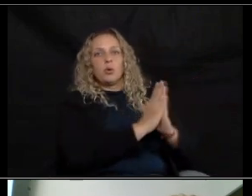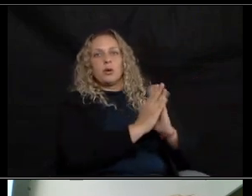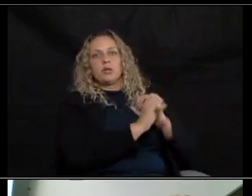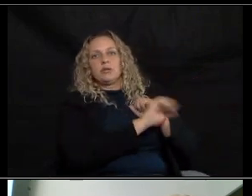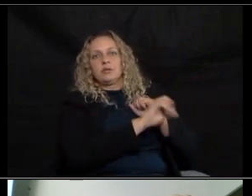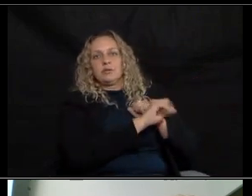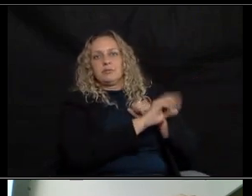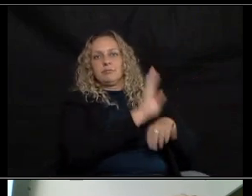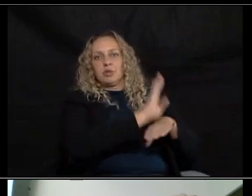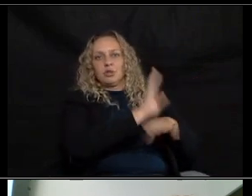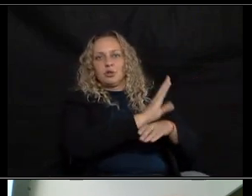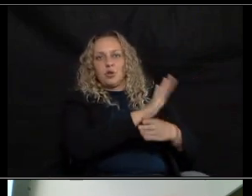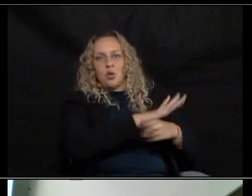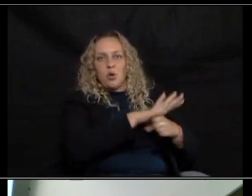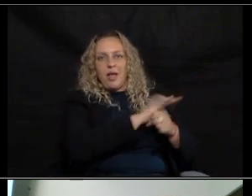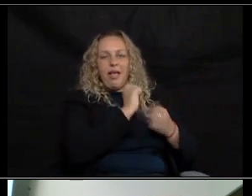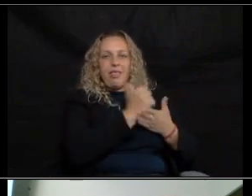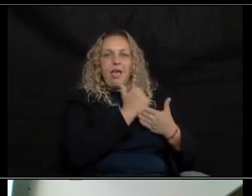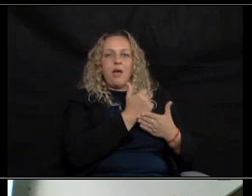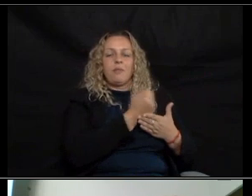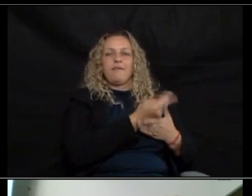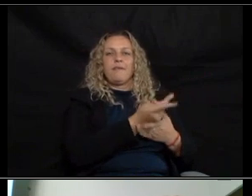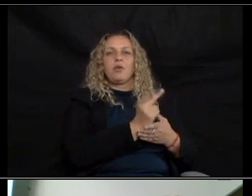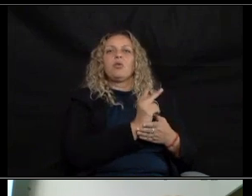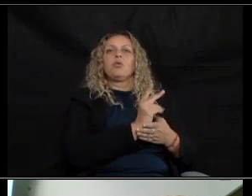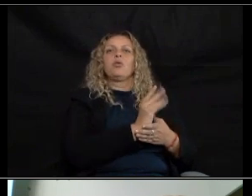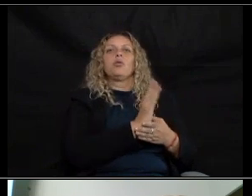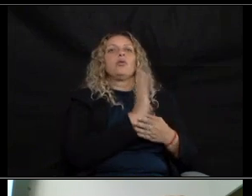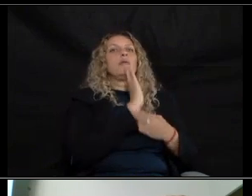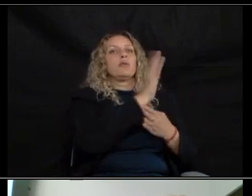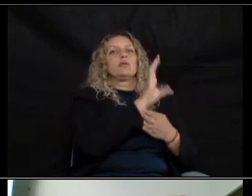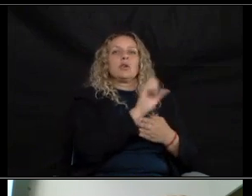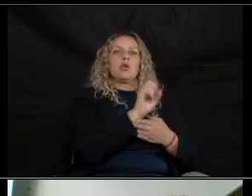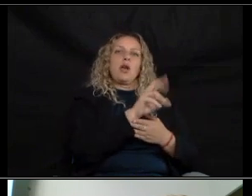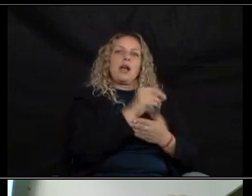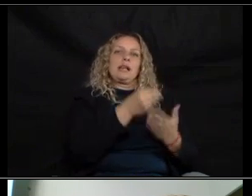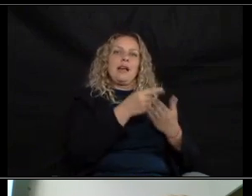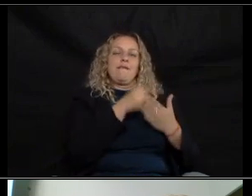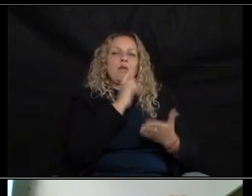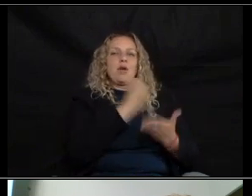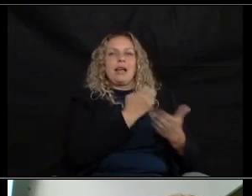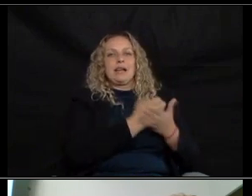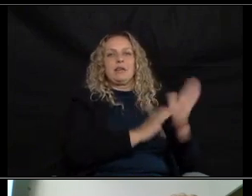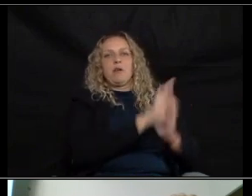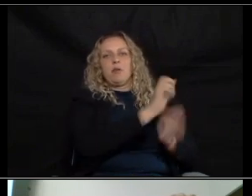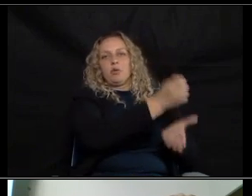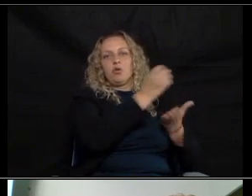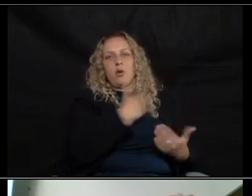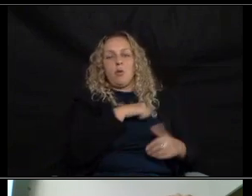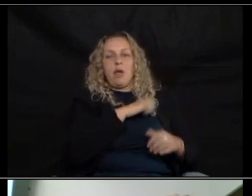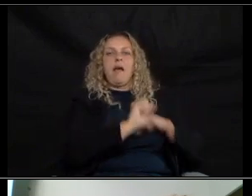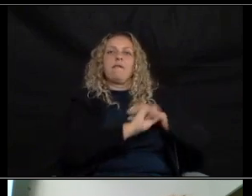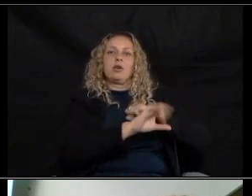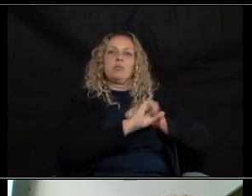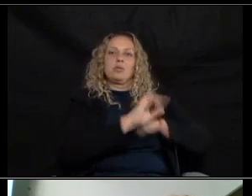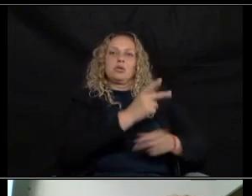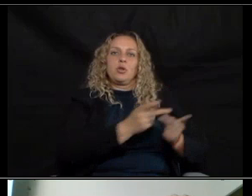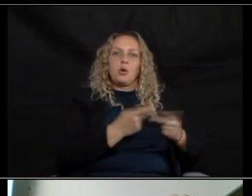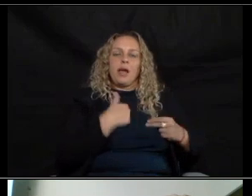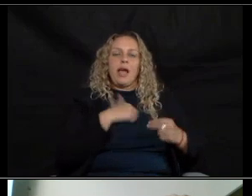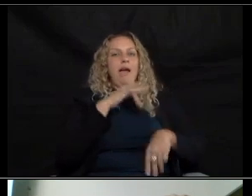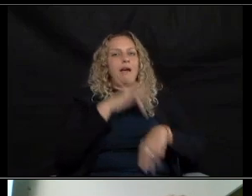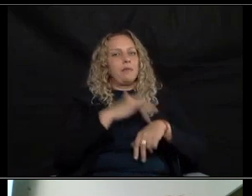and with the help of future CRA dollars for the economic development grants, we have commercial locations. I've been to